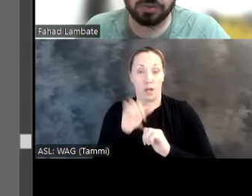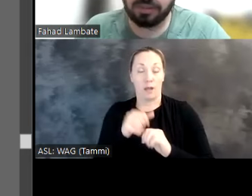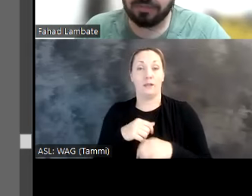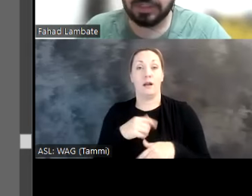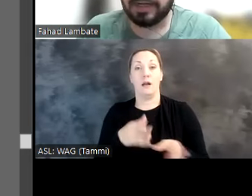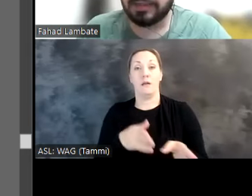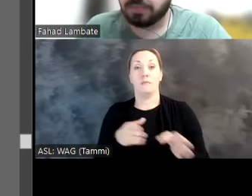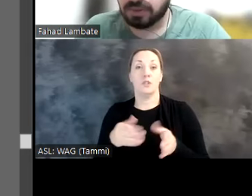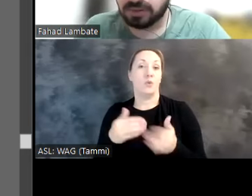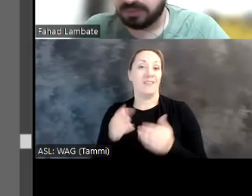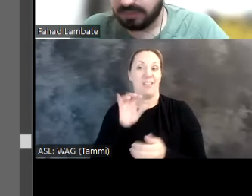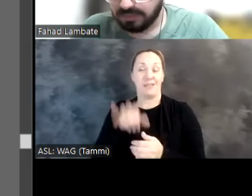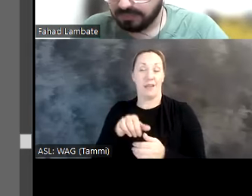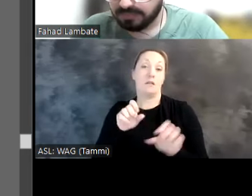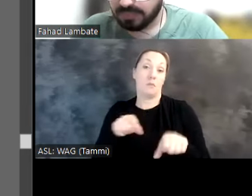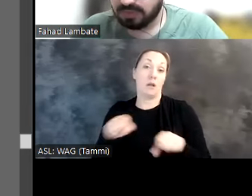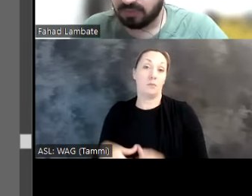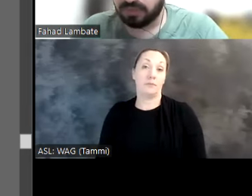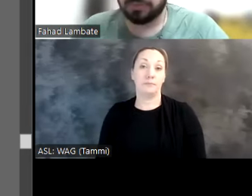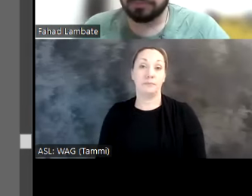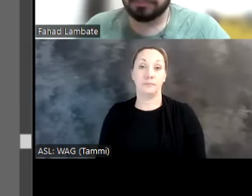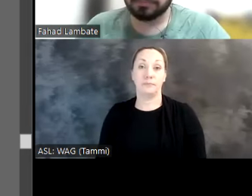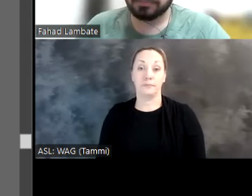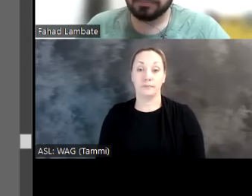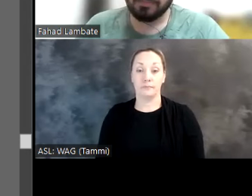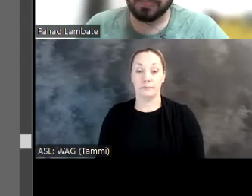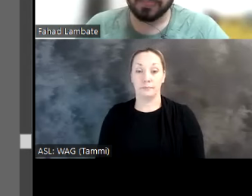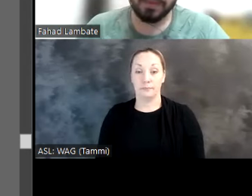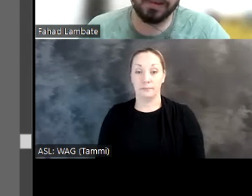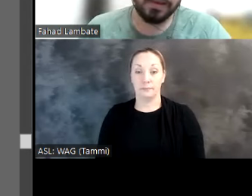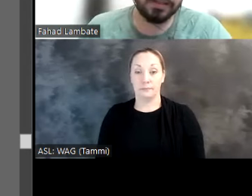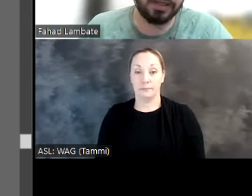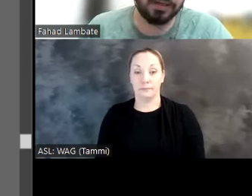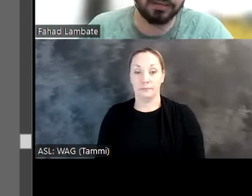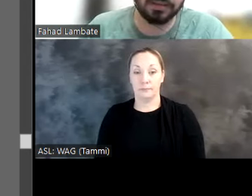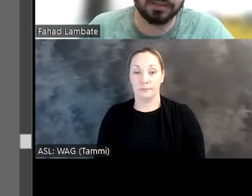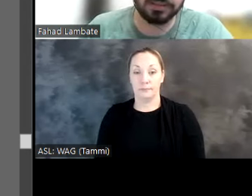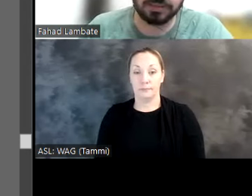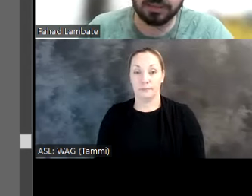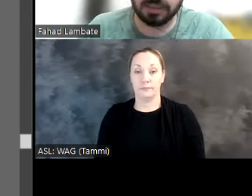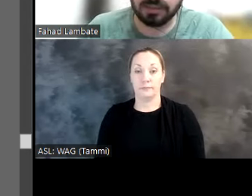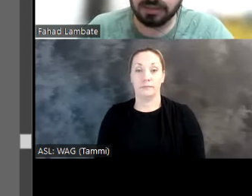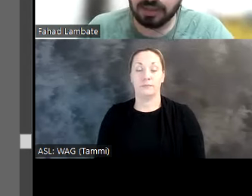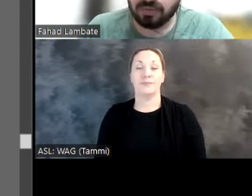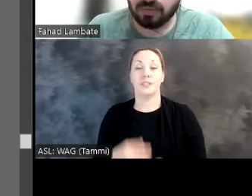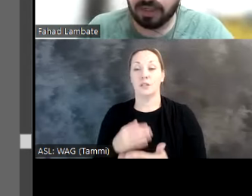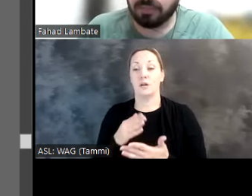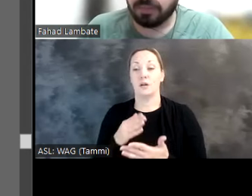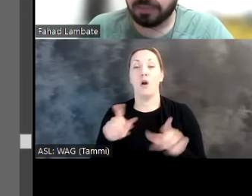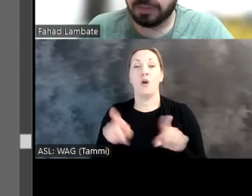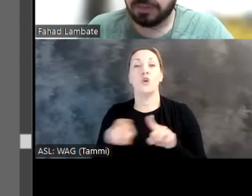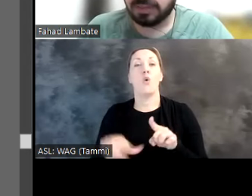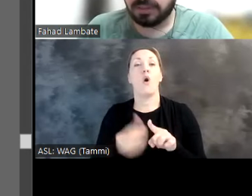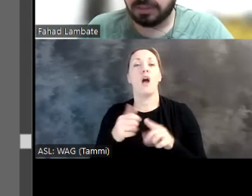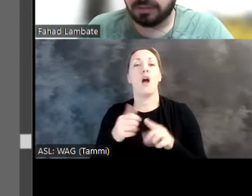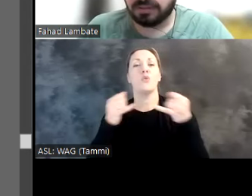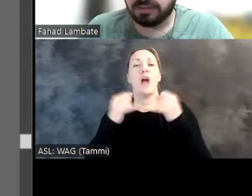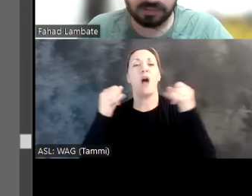So even that is possible. Oh yeah. There are certain other outline